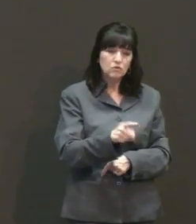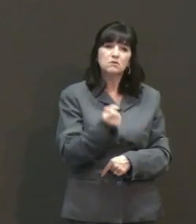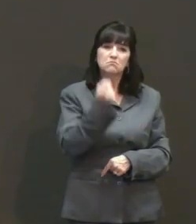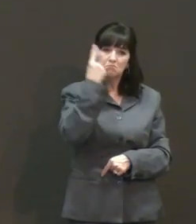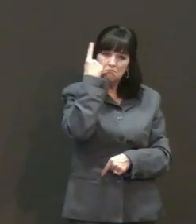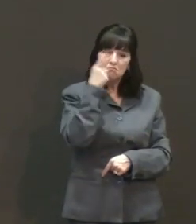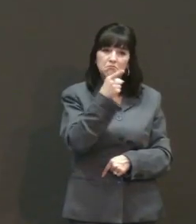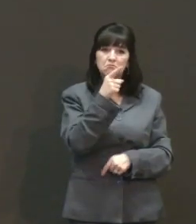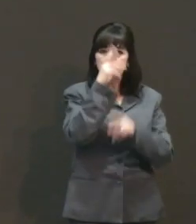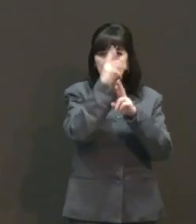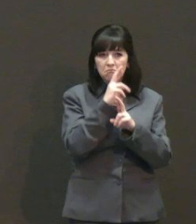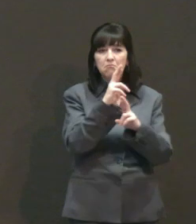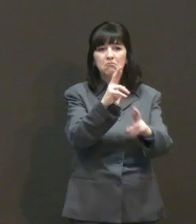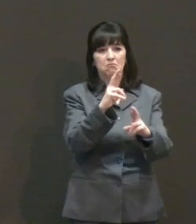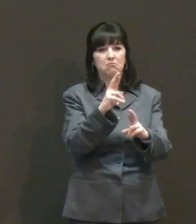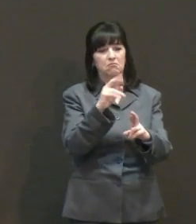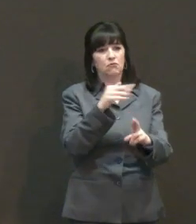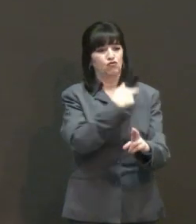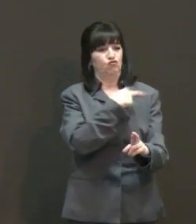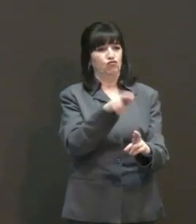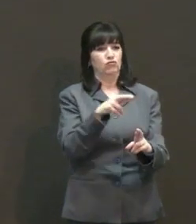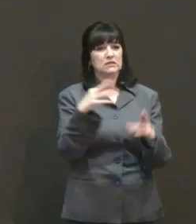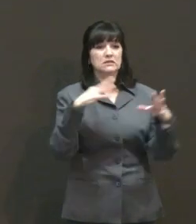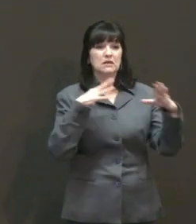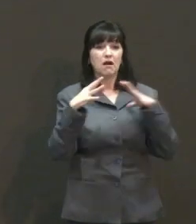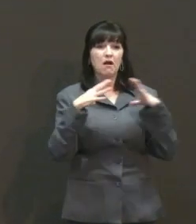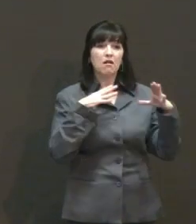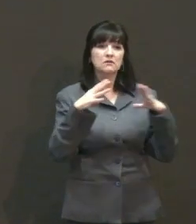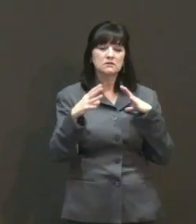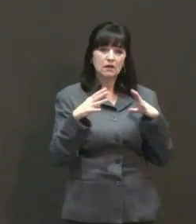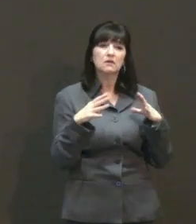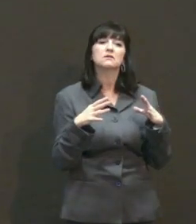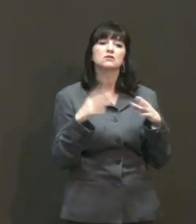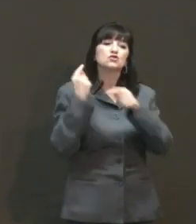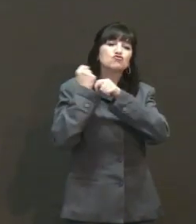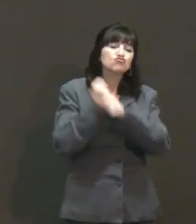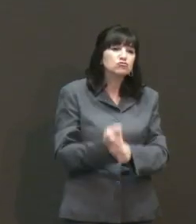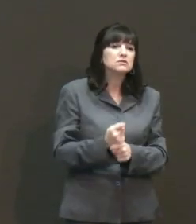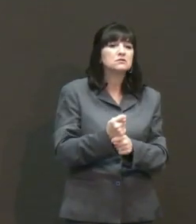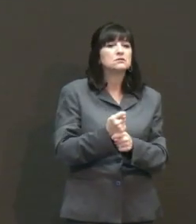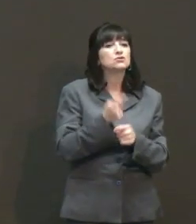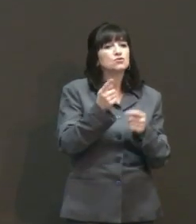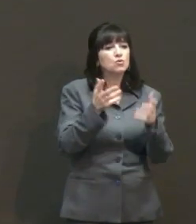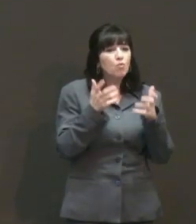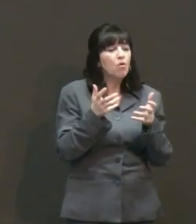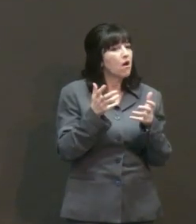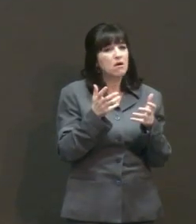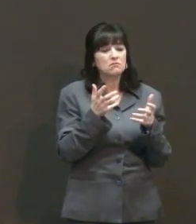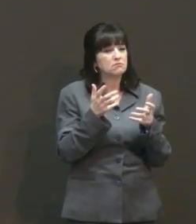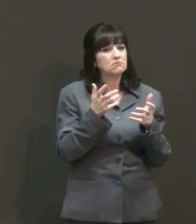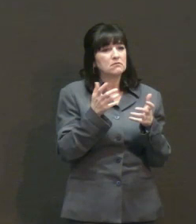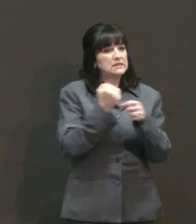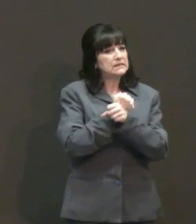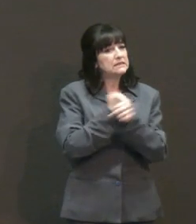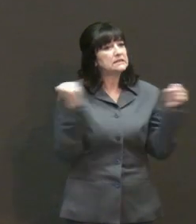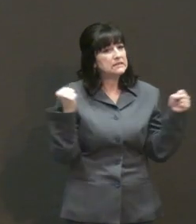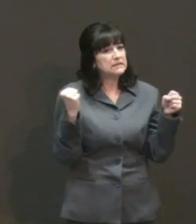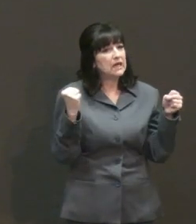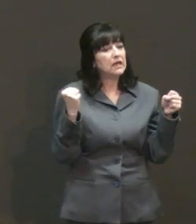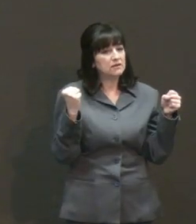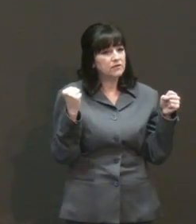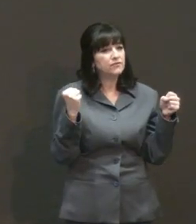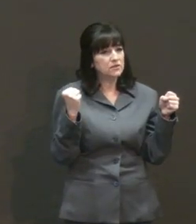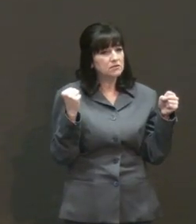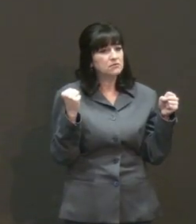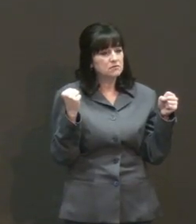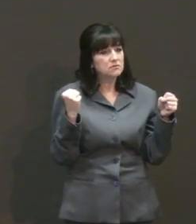religious holidays and traditions, but do so in a safe way with your families. Continue to